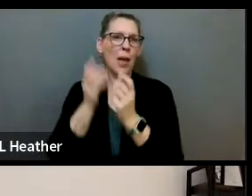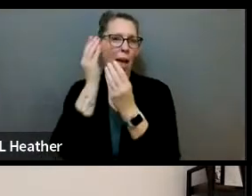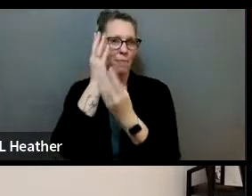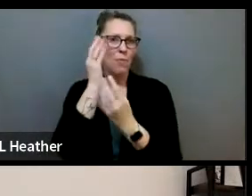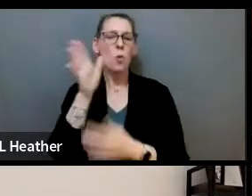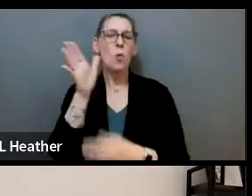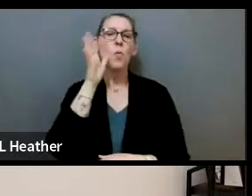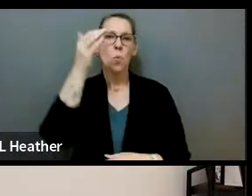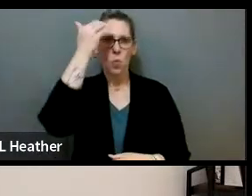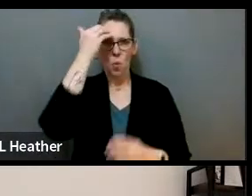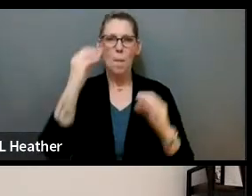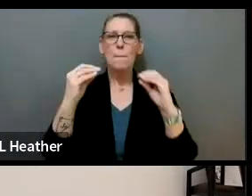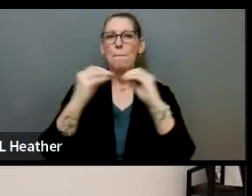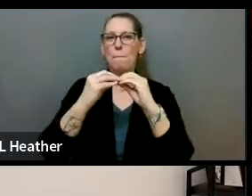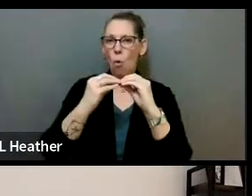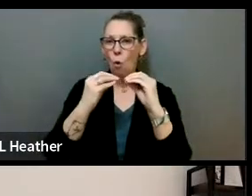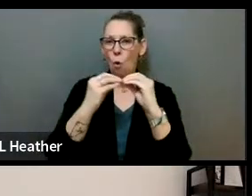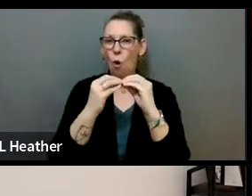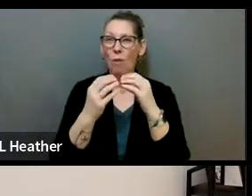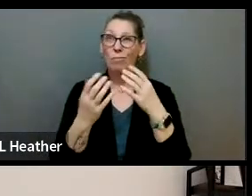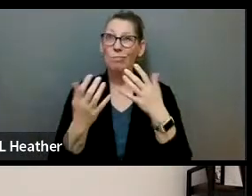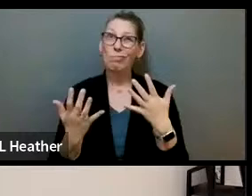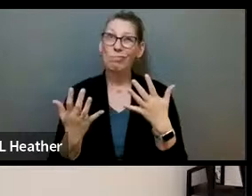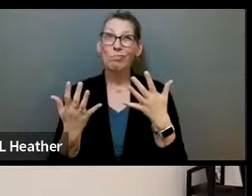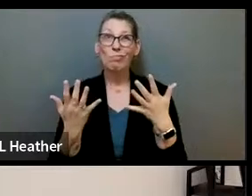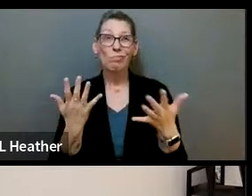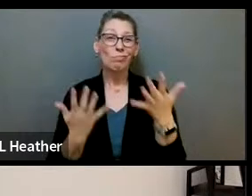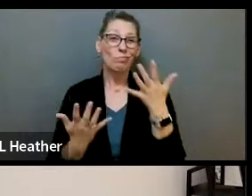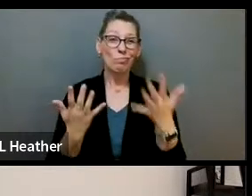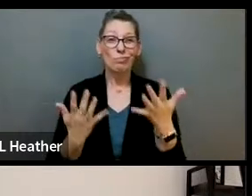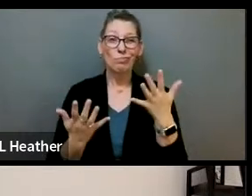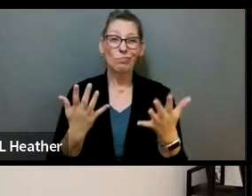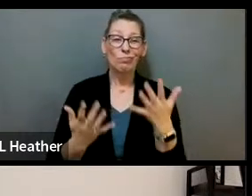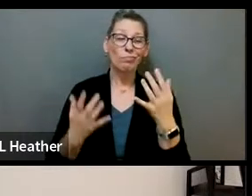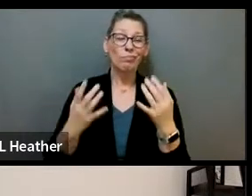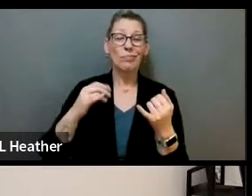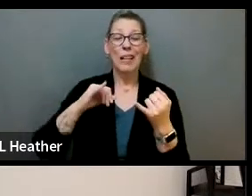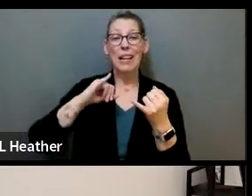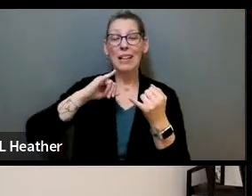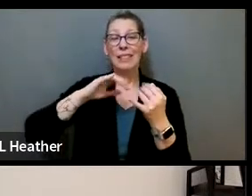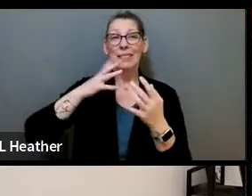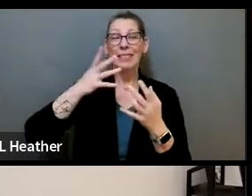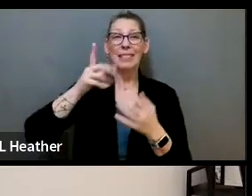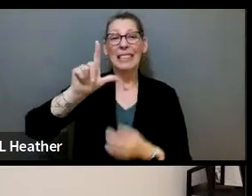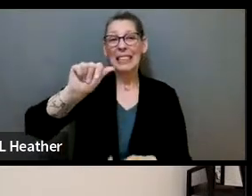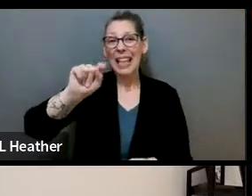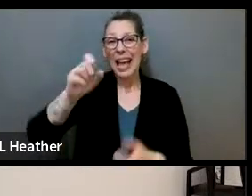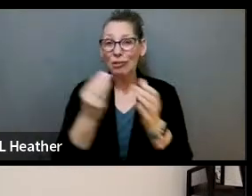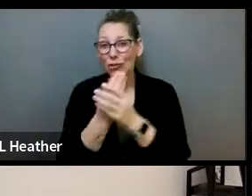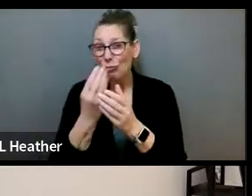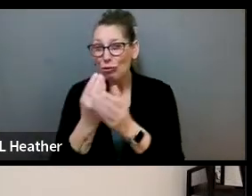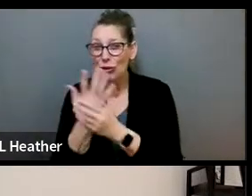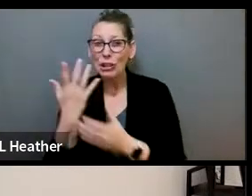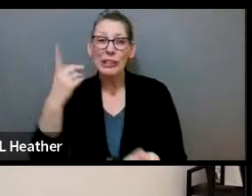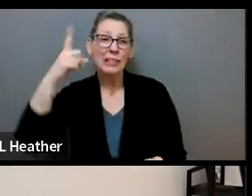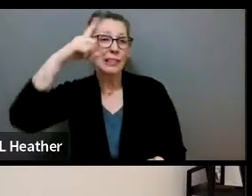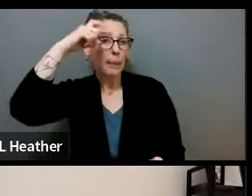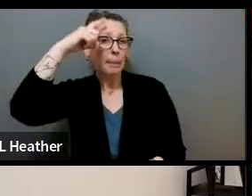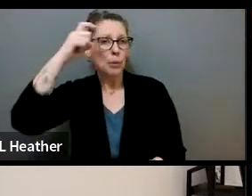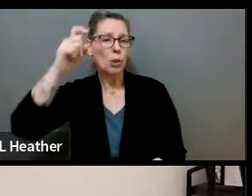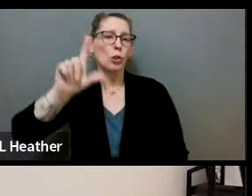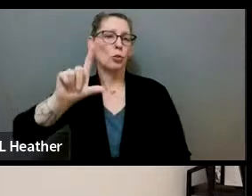more late next spring, early summer of 2025 with a new